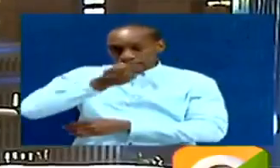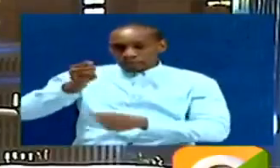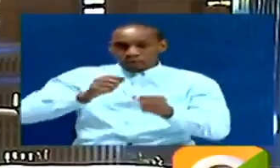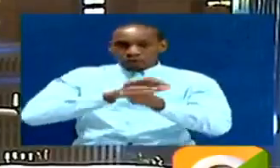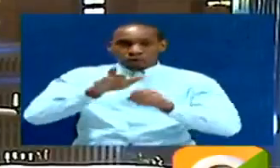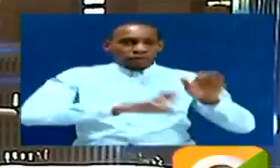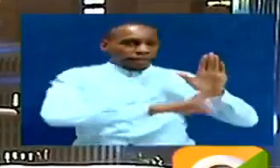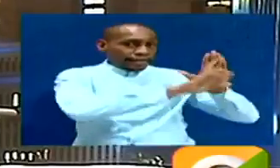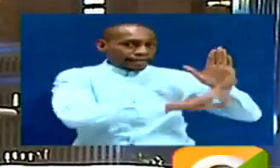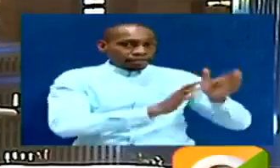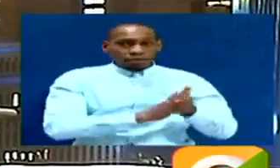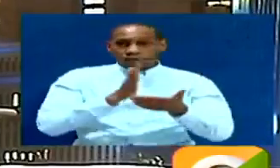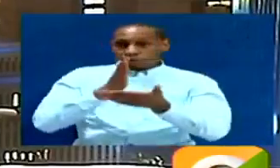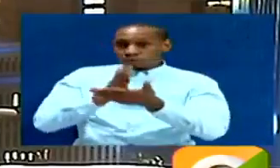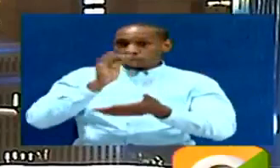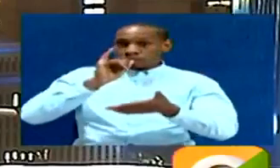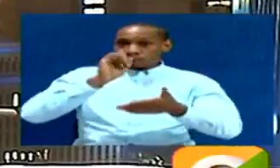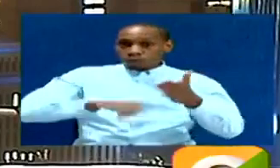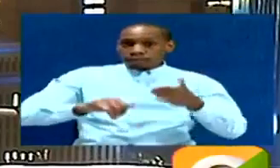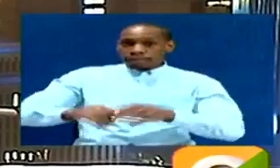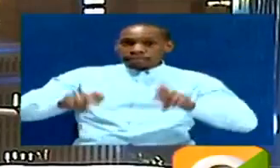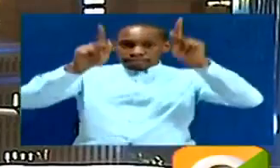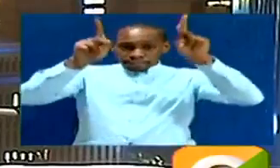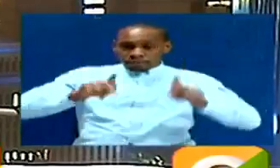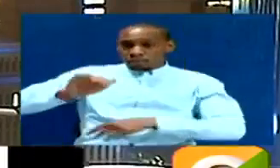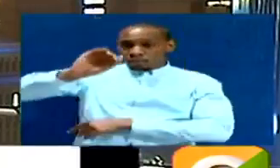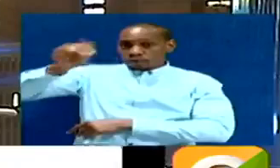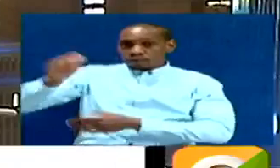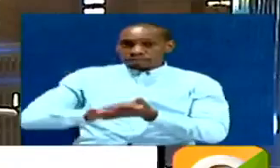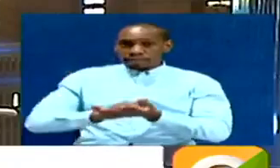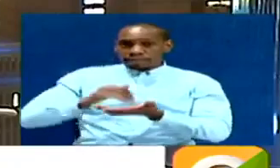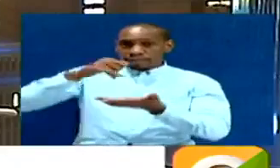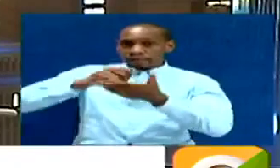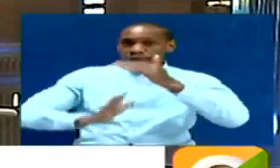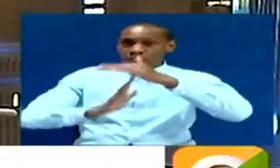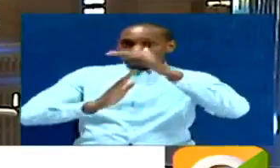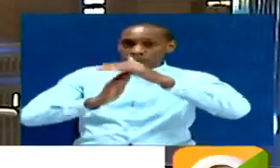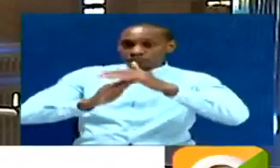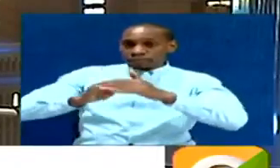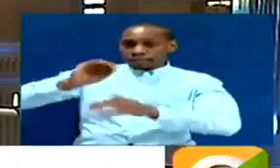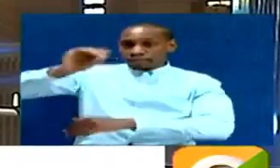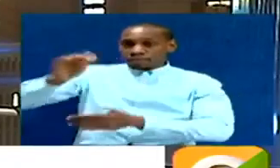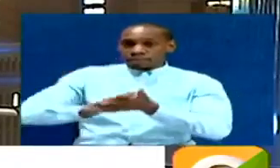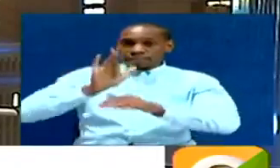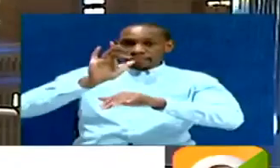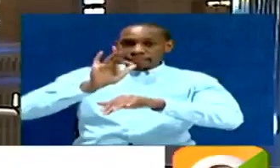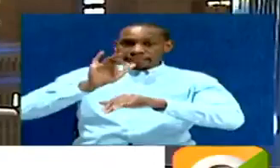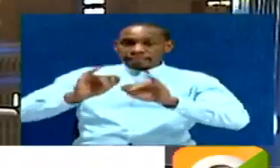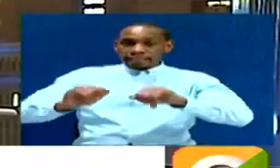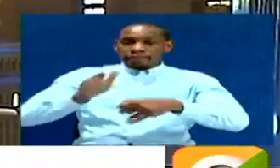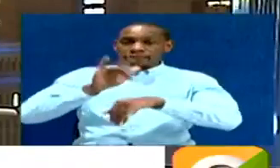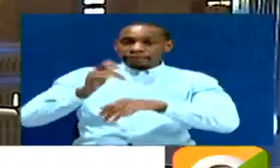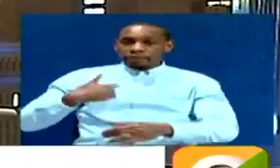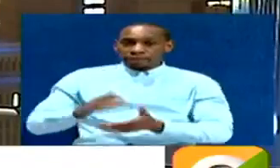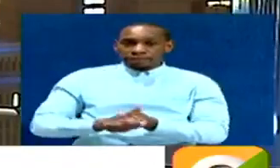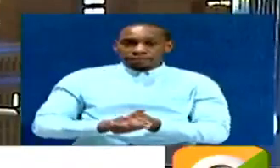COVID-19 protocols, despite the fact that the Lakeside County was among the top ranking in terms of new infections.